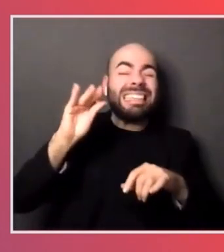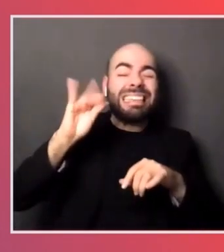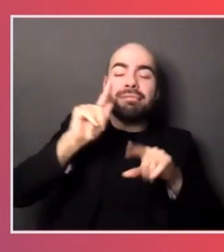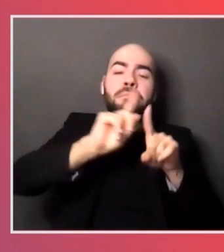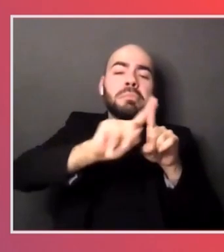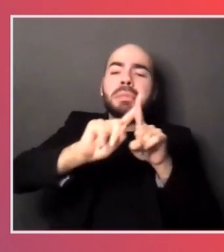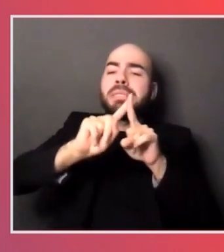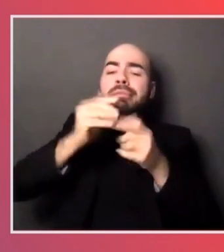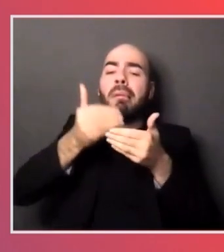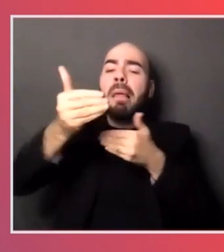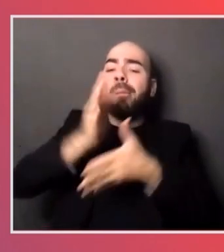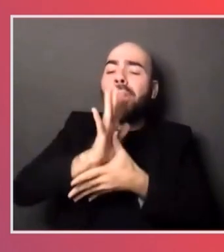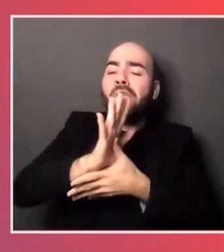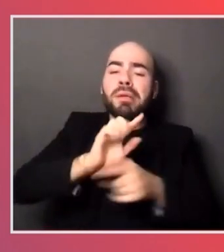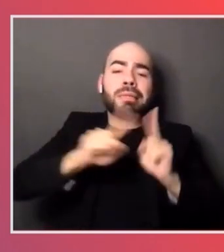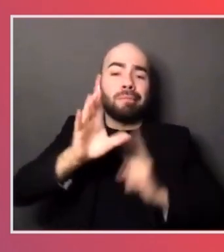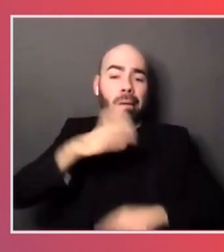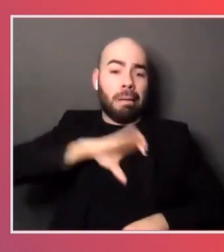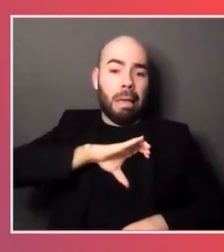pick and why?